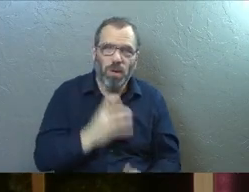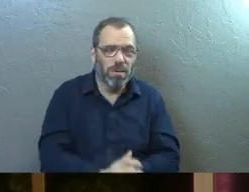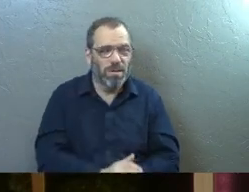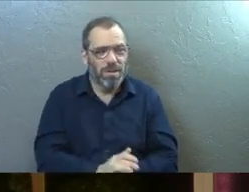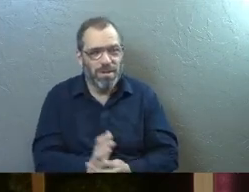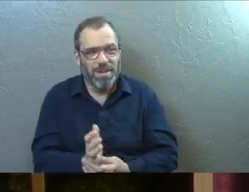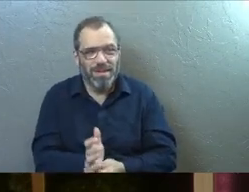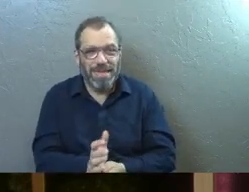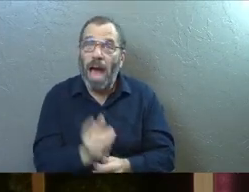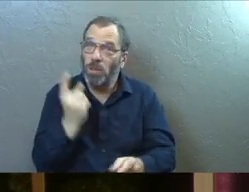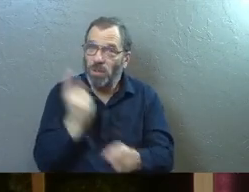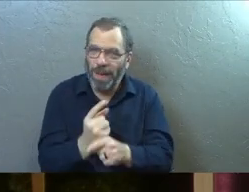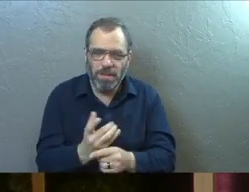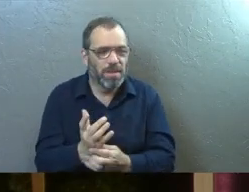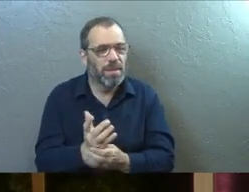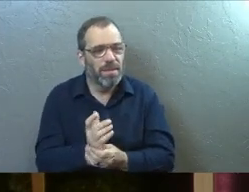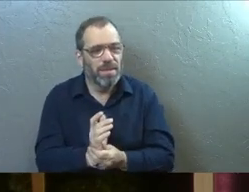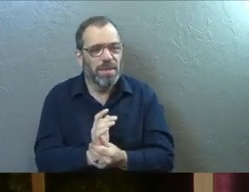That part was correct.